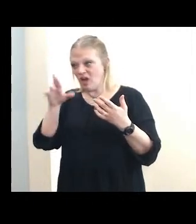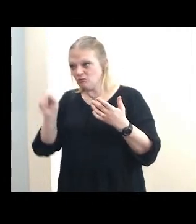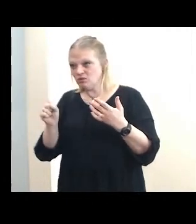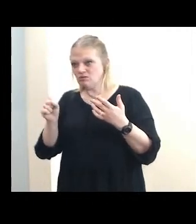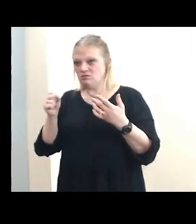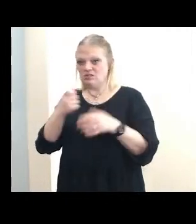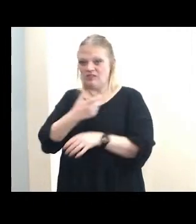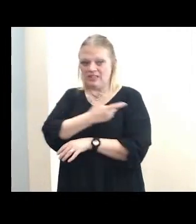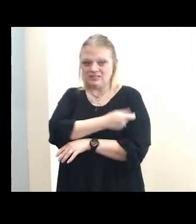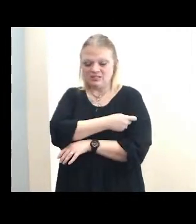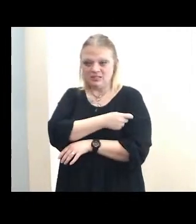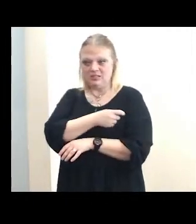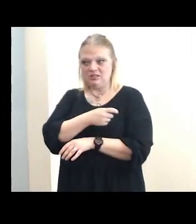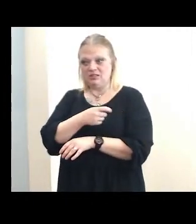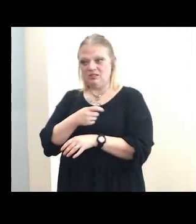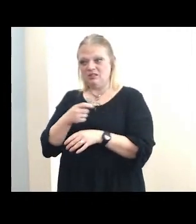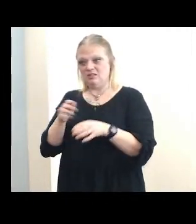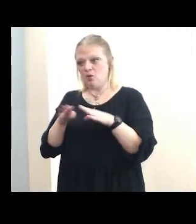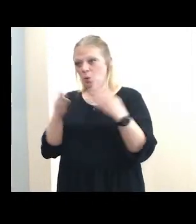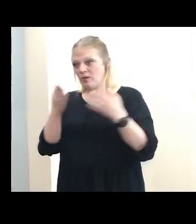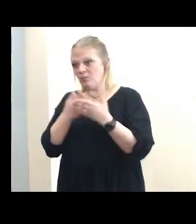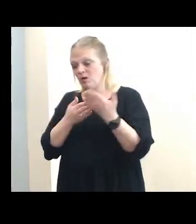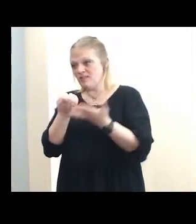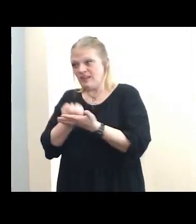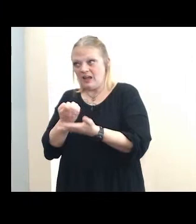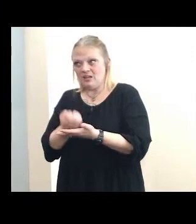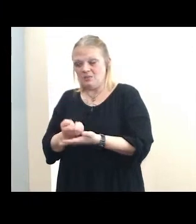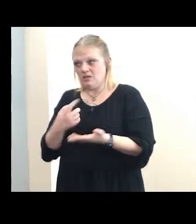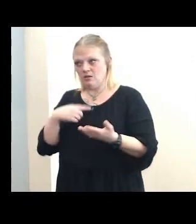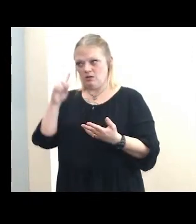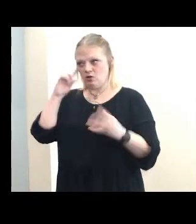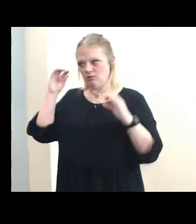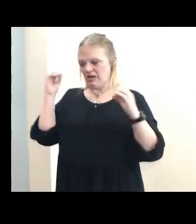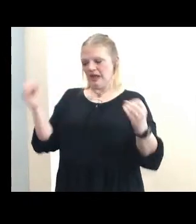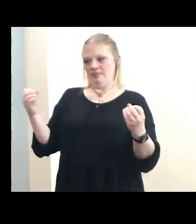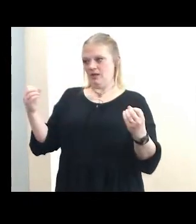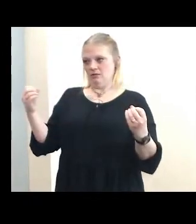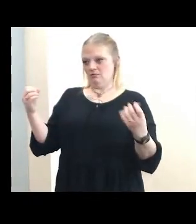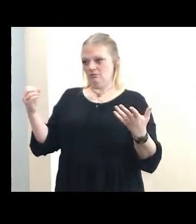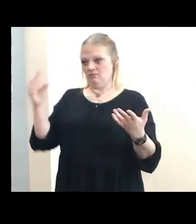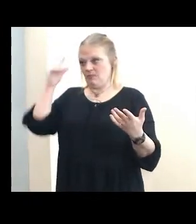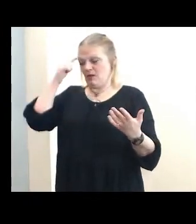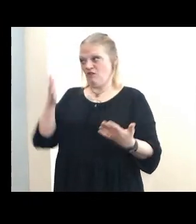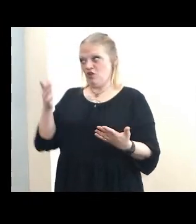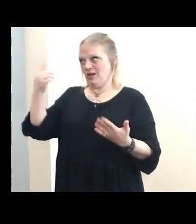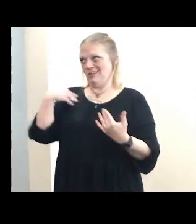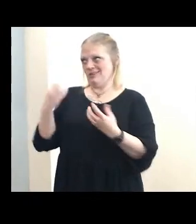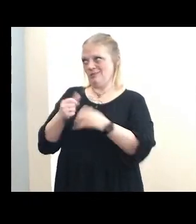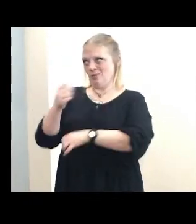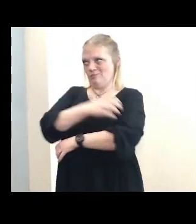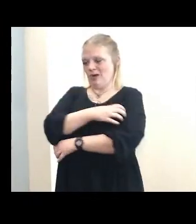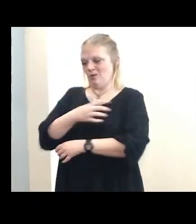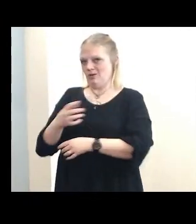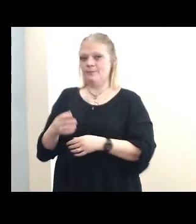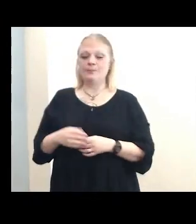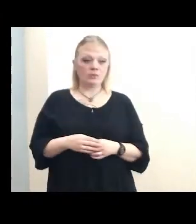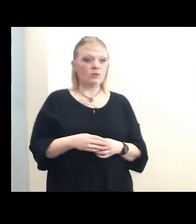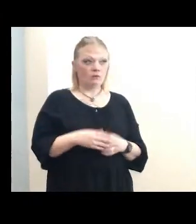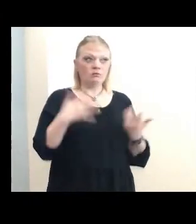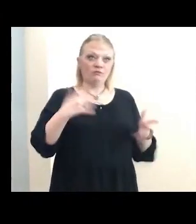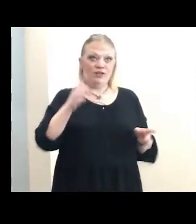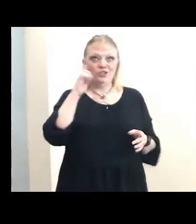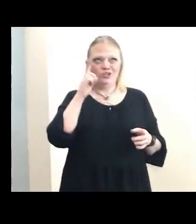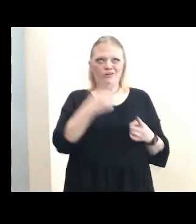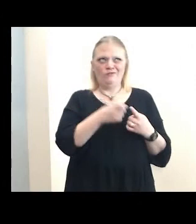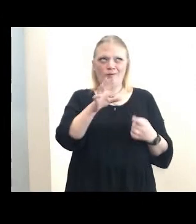the vaccines, be it opening parts of the economy? We haven't heard anything from the governor, who's got the most power in this. Well, we have heard from the